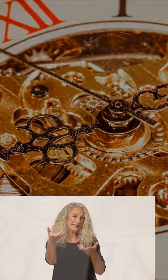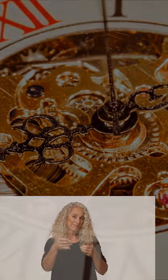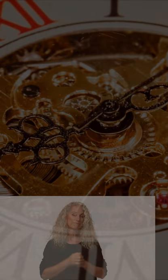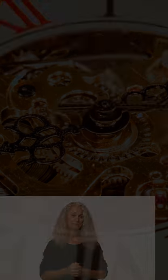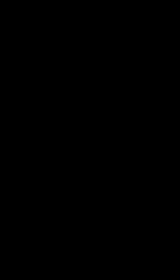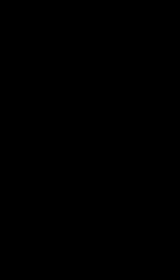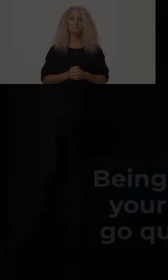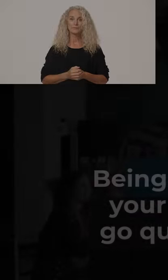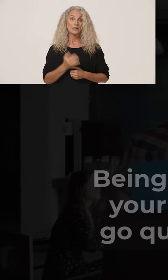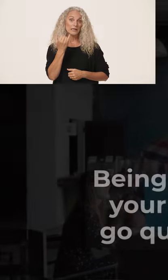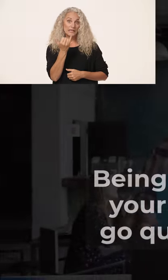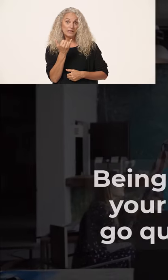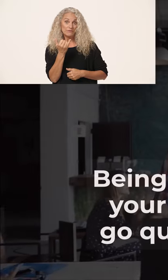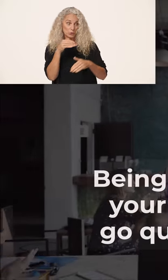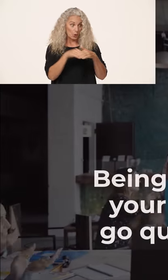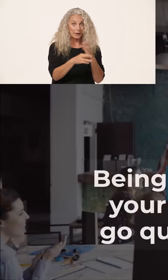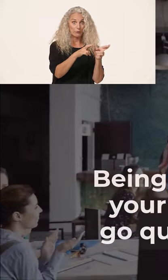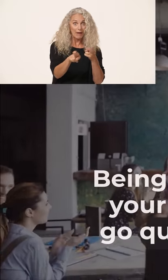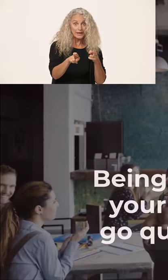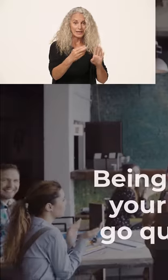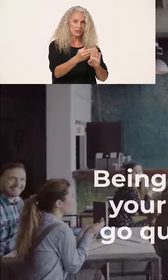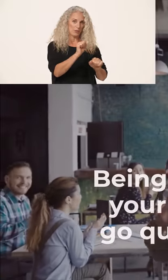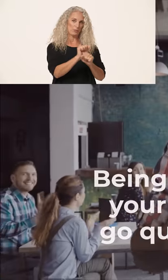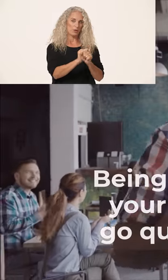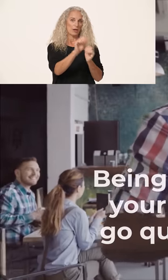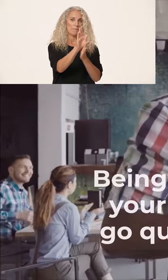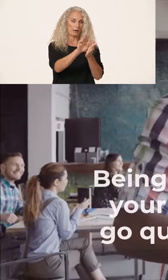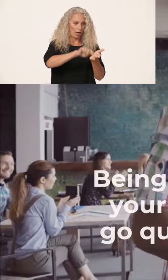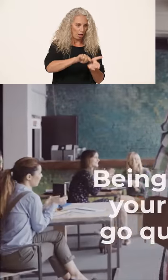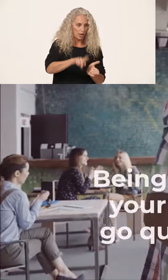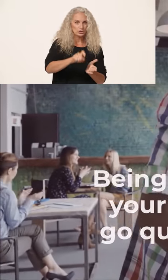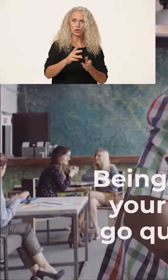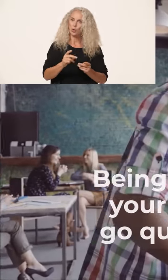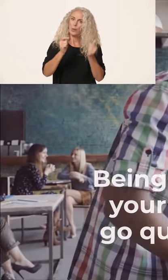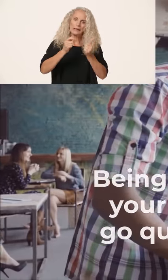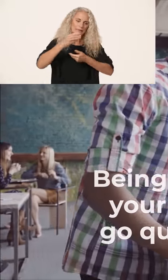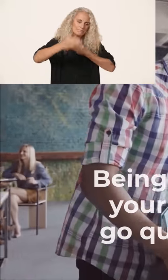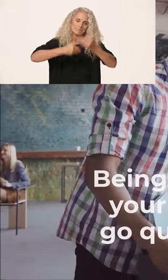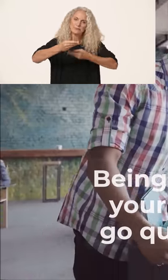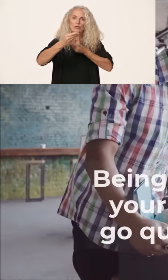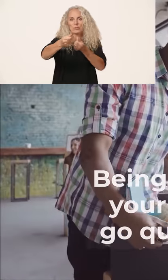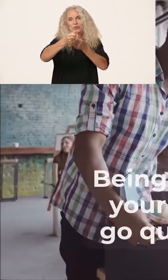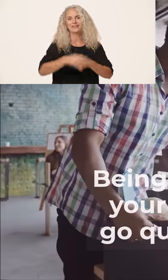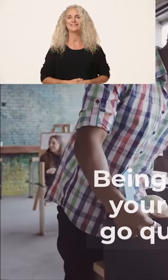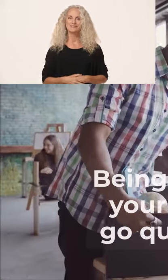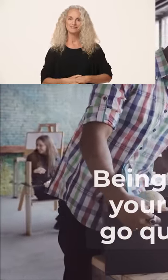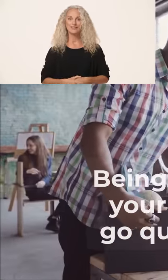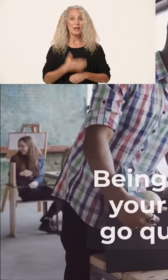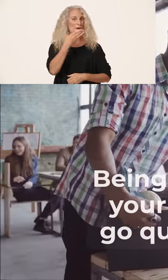be necessary. If you're going and prepared, the pre-employment background check should go quickly and smoothly.